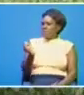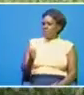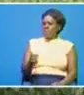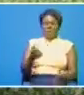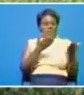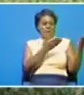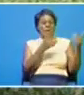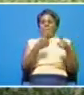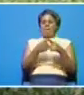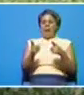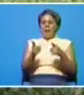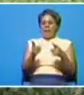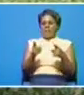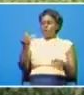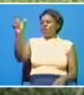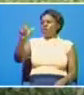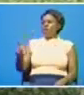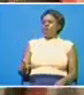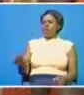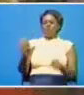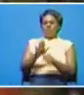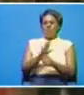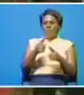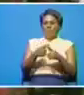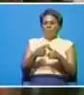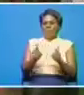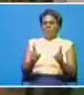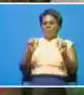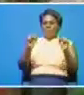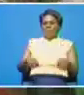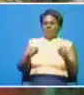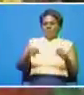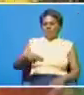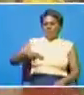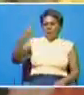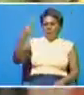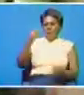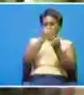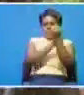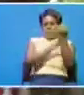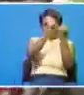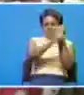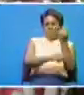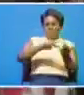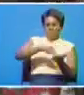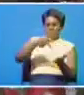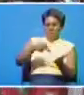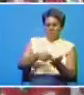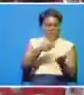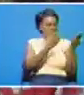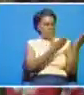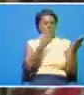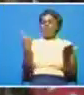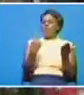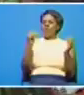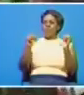Magarini but the entire coast region, despite the high potential for production. Projects like Burangi alone has